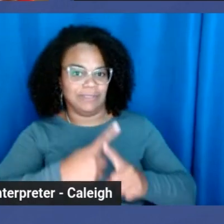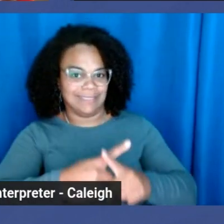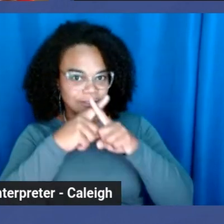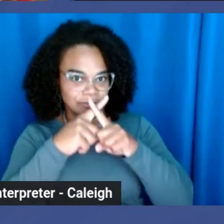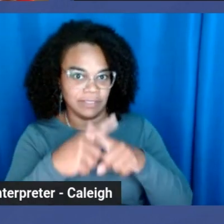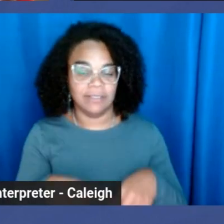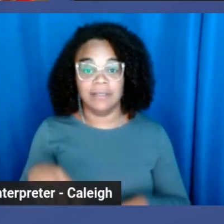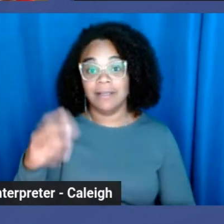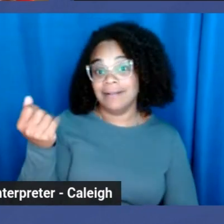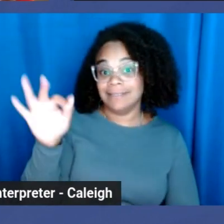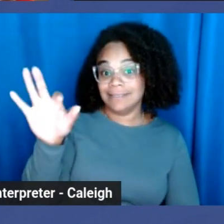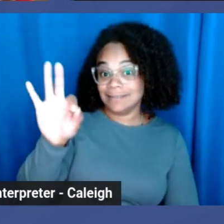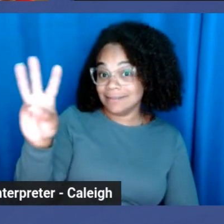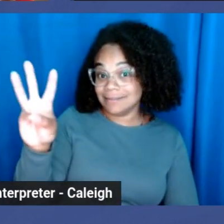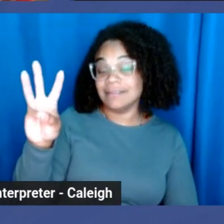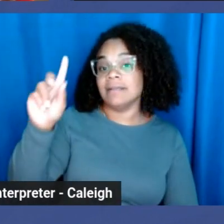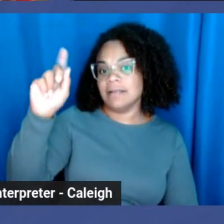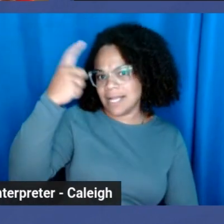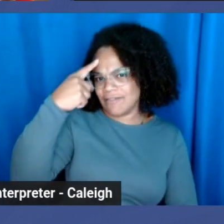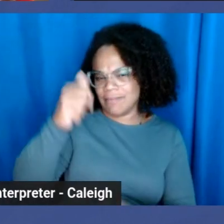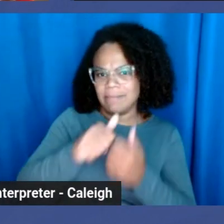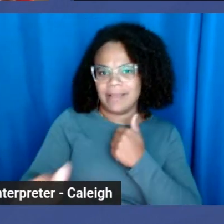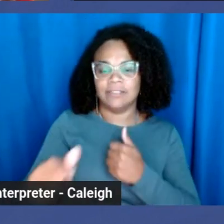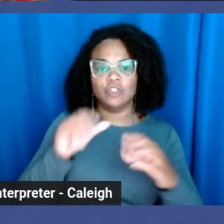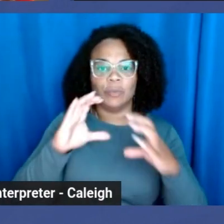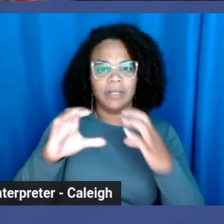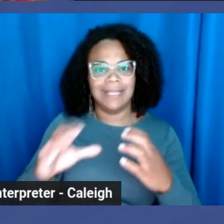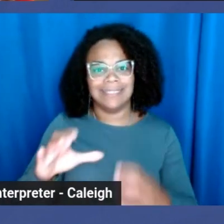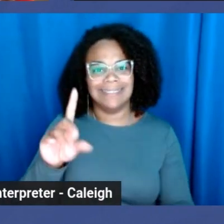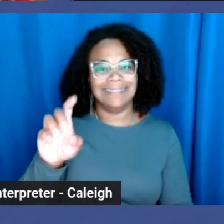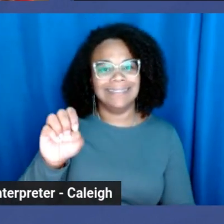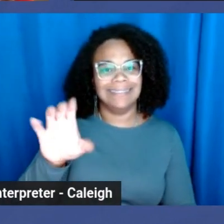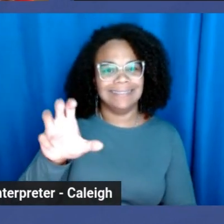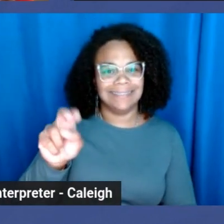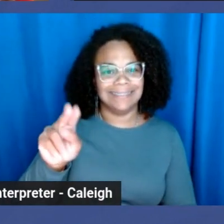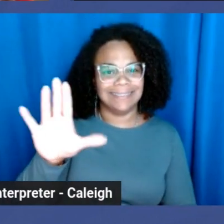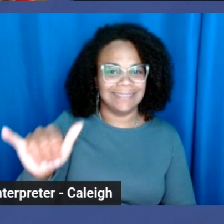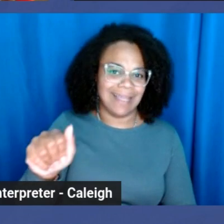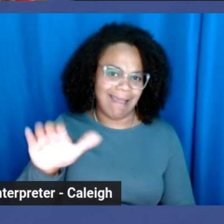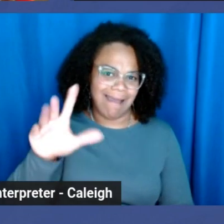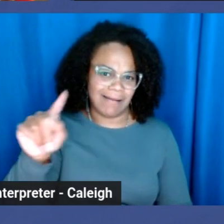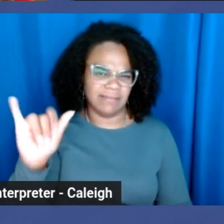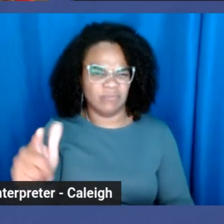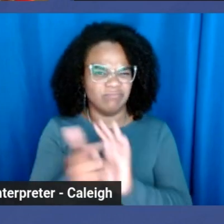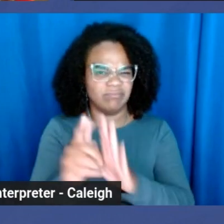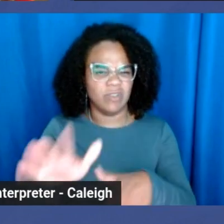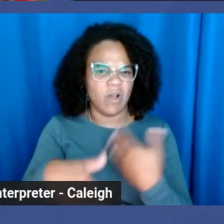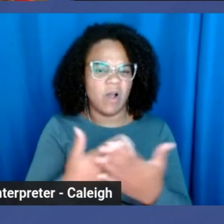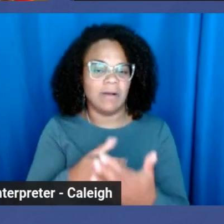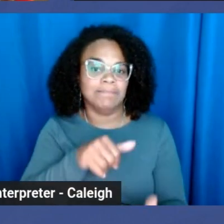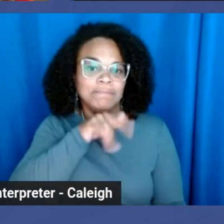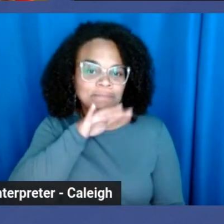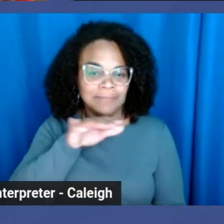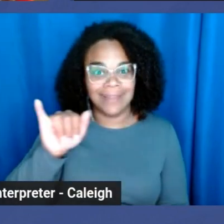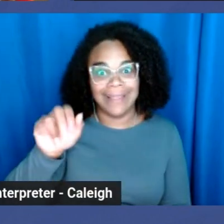1996, the government passed the Communications Decency Act, which prohibited all indecent content on the